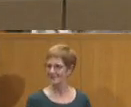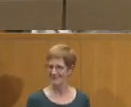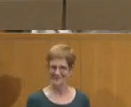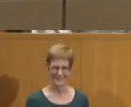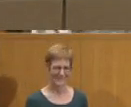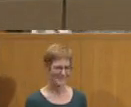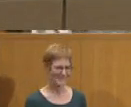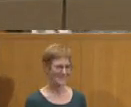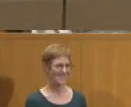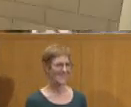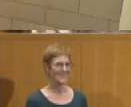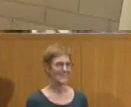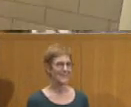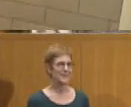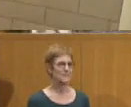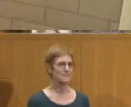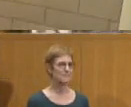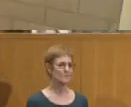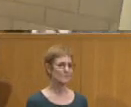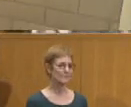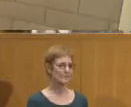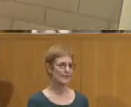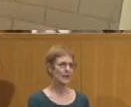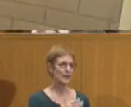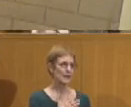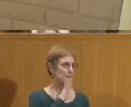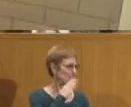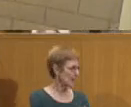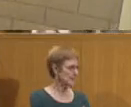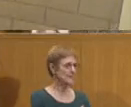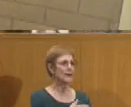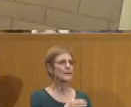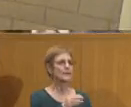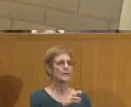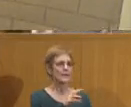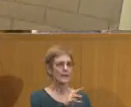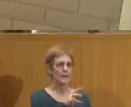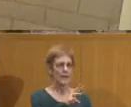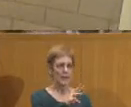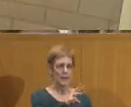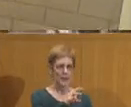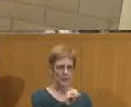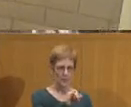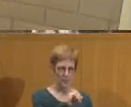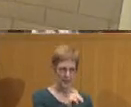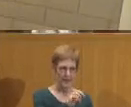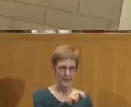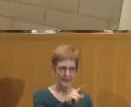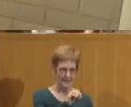For City Council District 6, Tart Bakari, elected